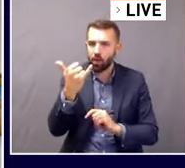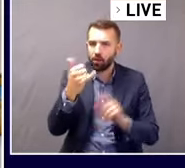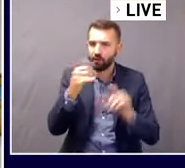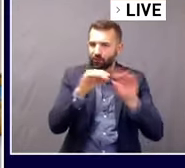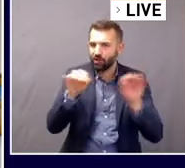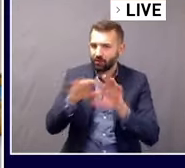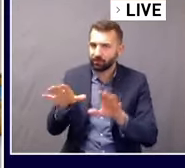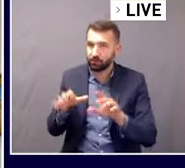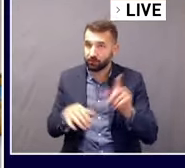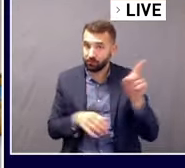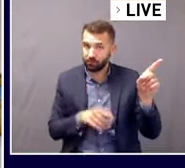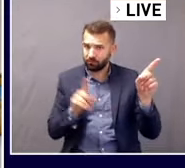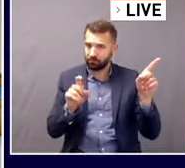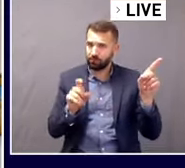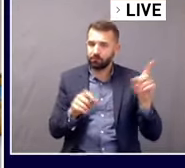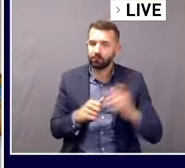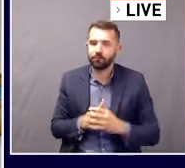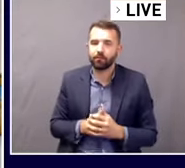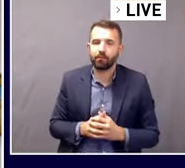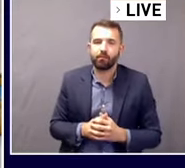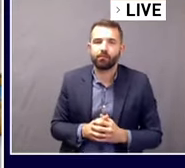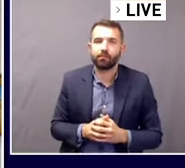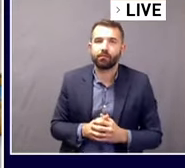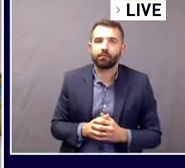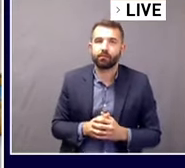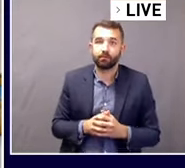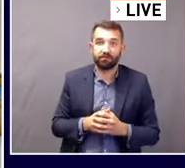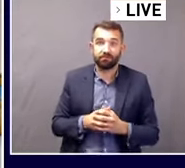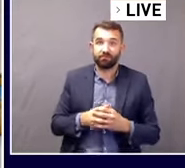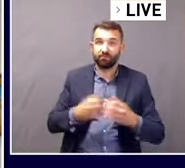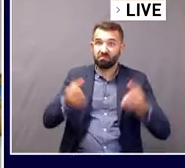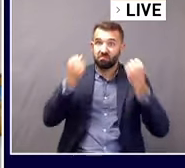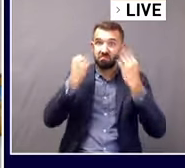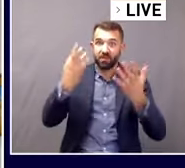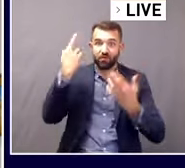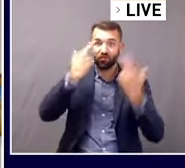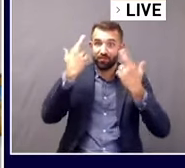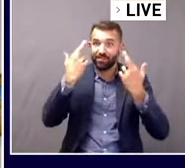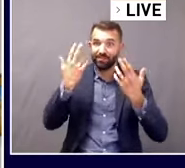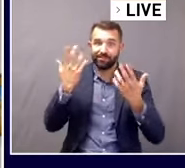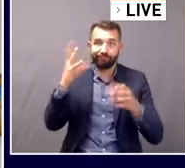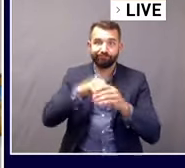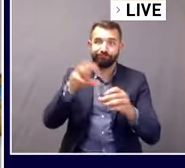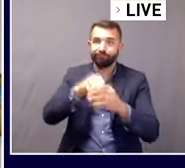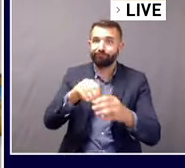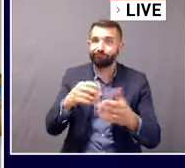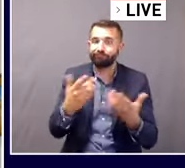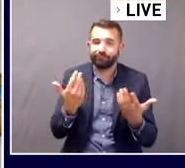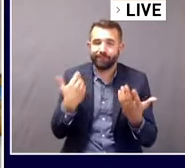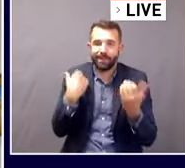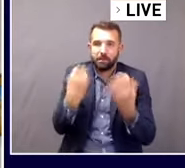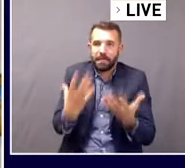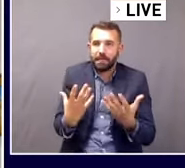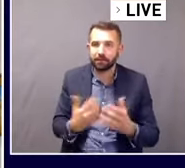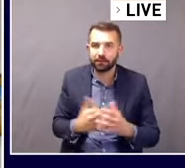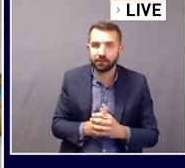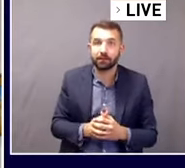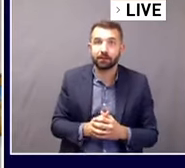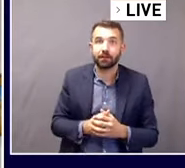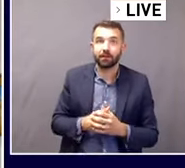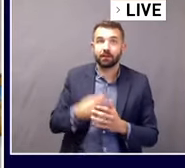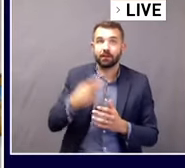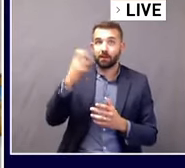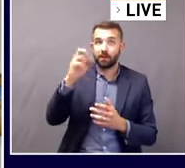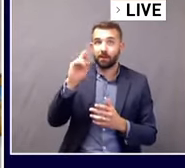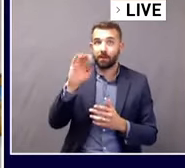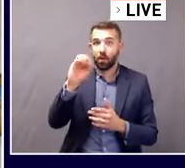So again, we take a look at the factors as they're evolving. For quite a period of time in Penobscot County, and to